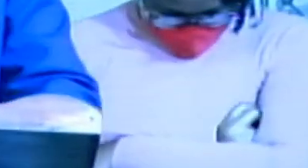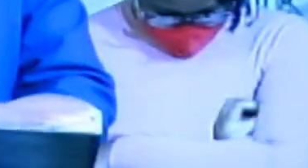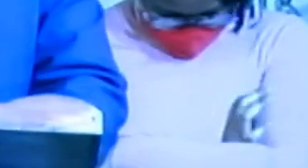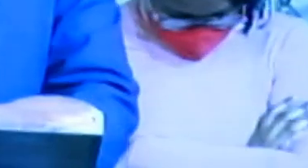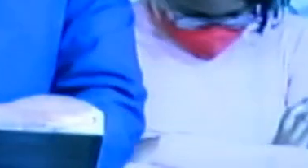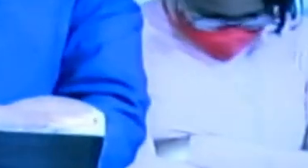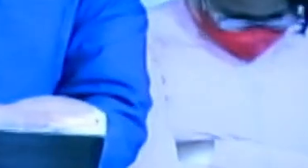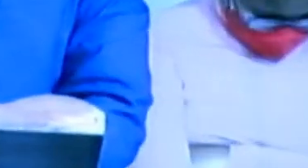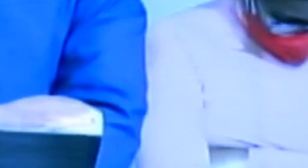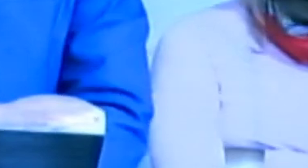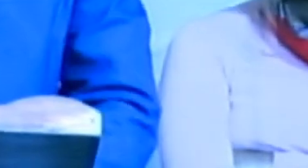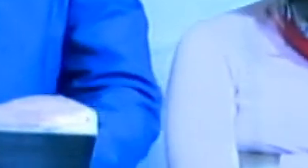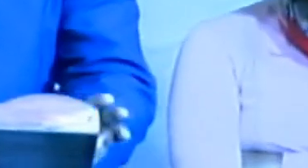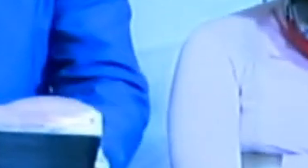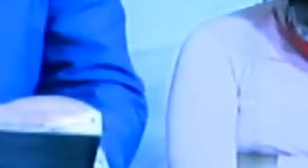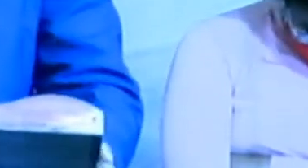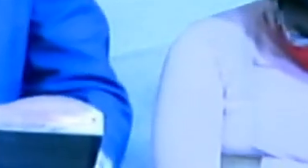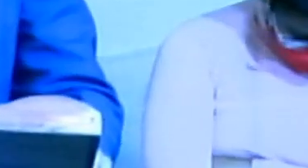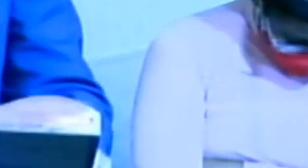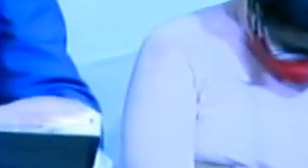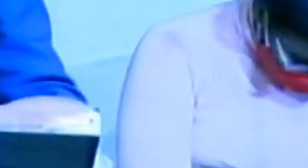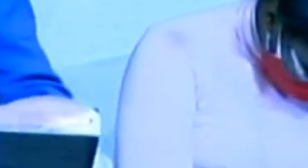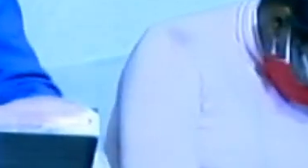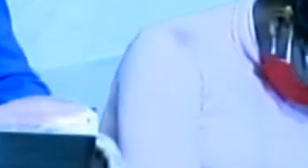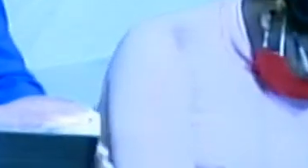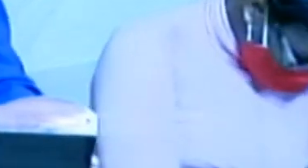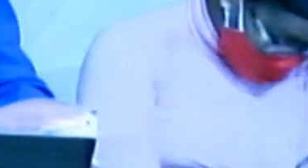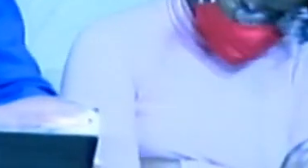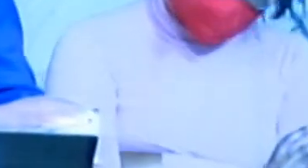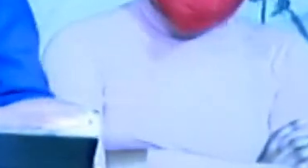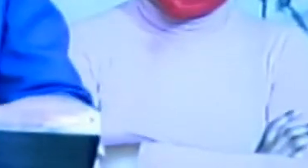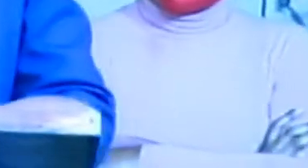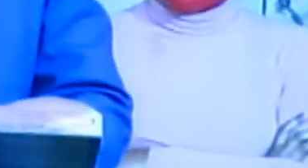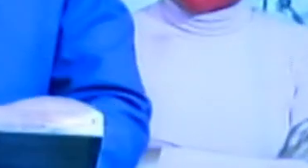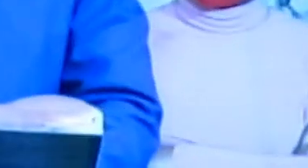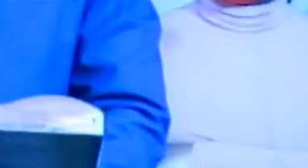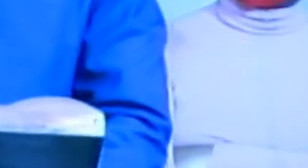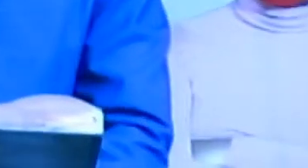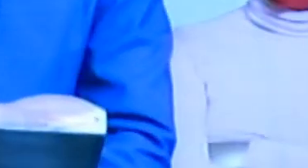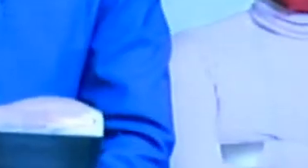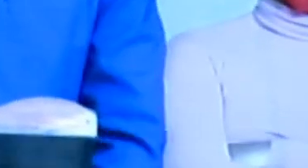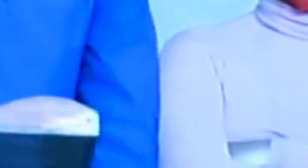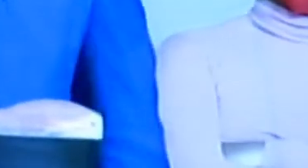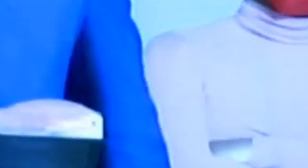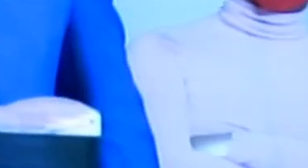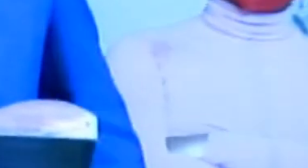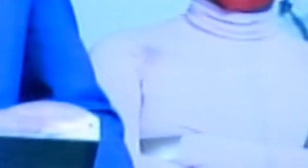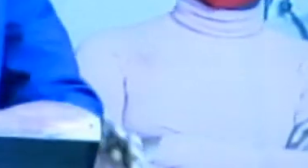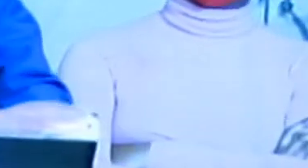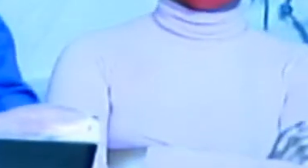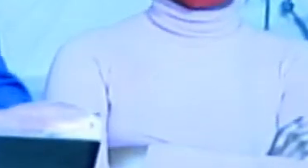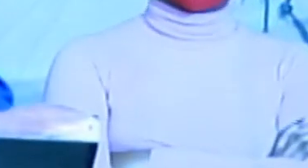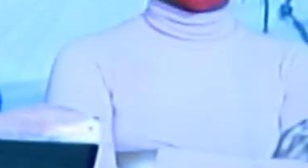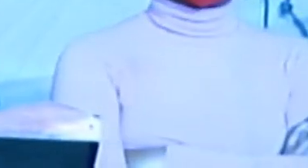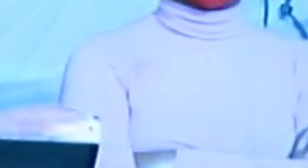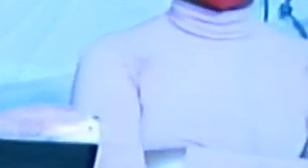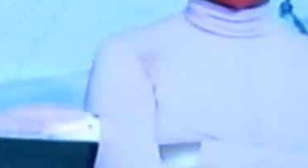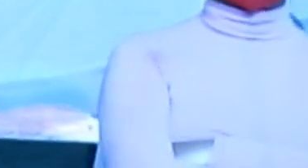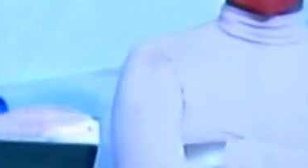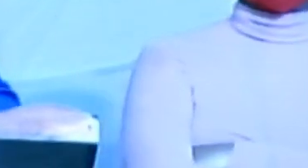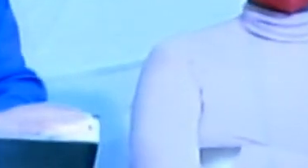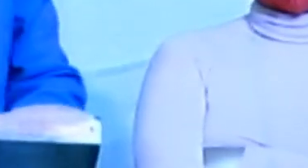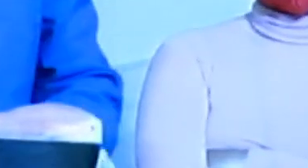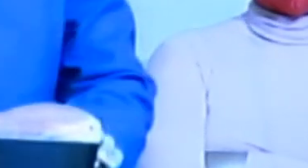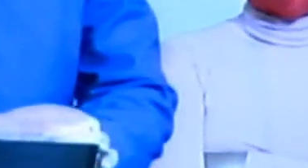the way he ought to be loved. Praise God, praise God. Before the singers take it